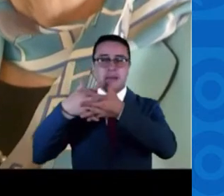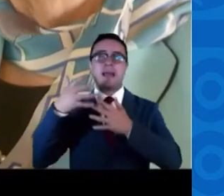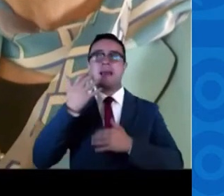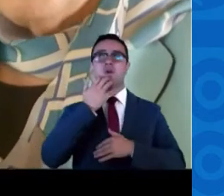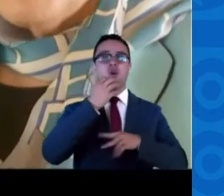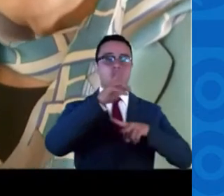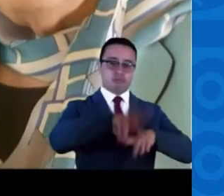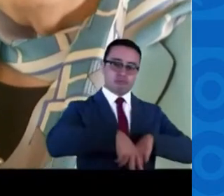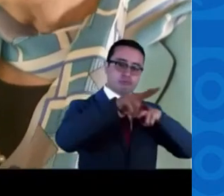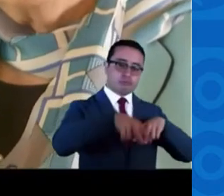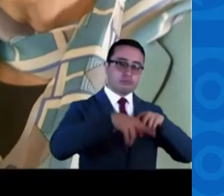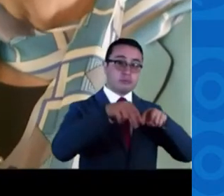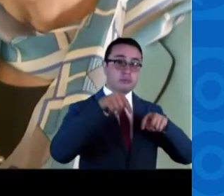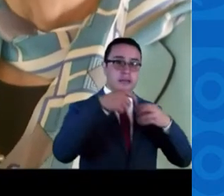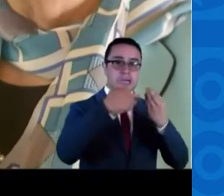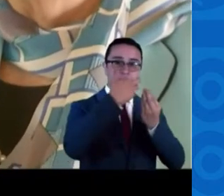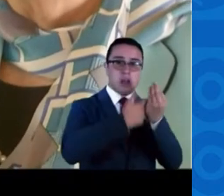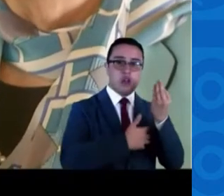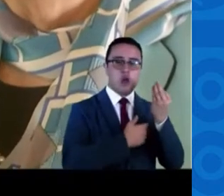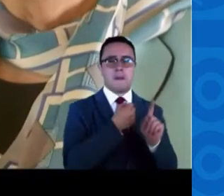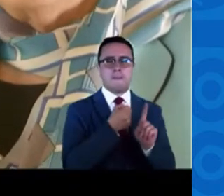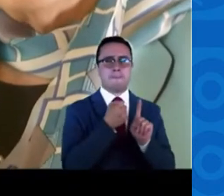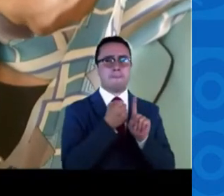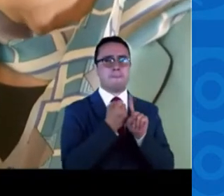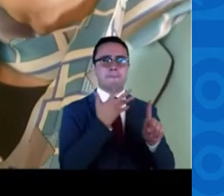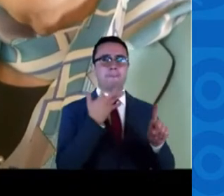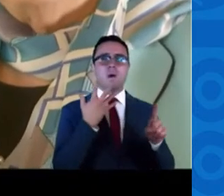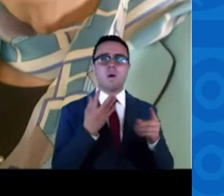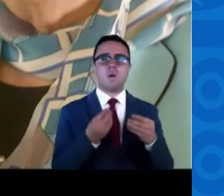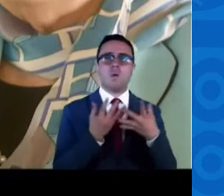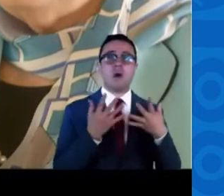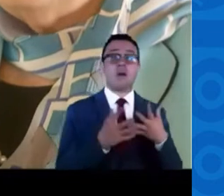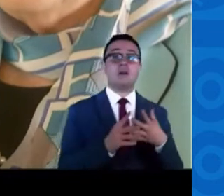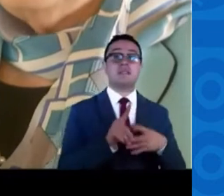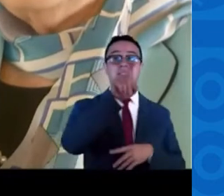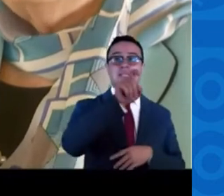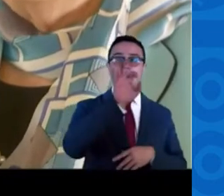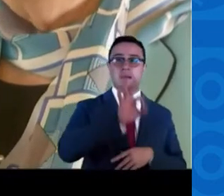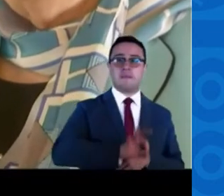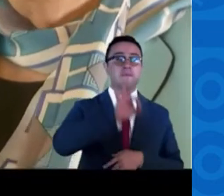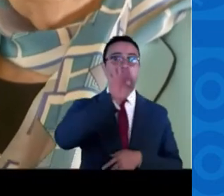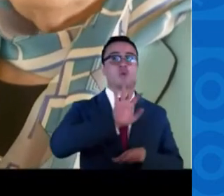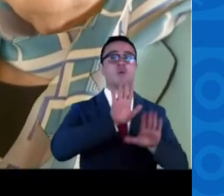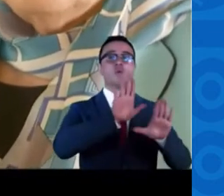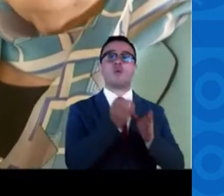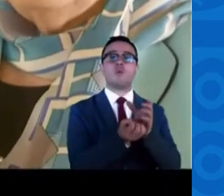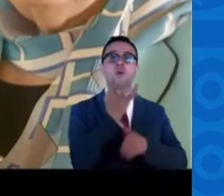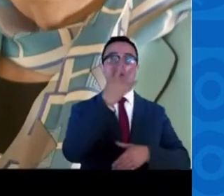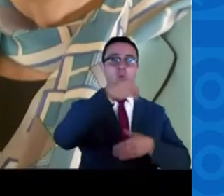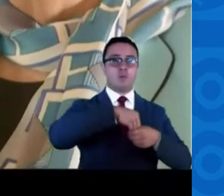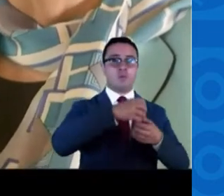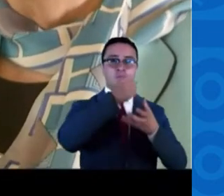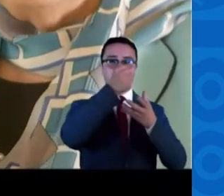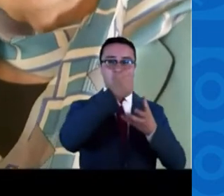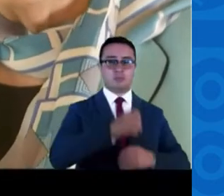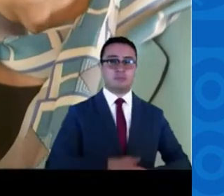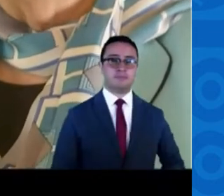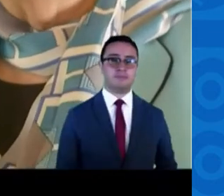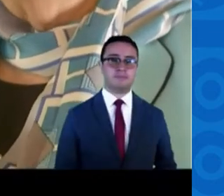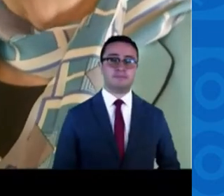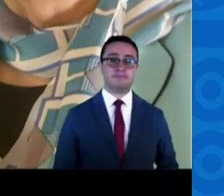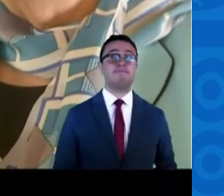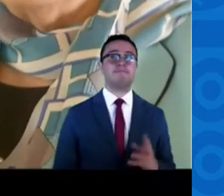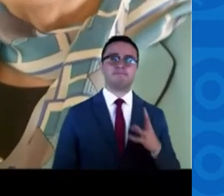the challenges of the adaptation are enormous. Agriculture has been greatly impacted also